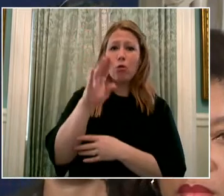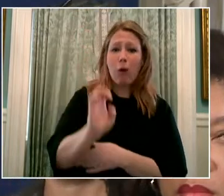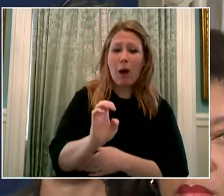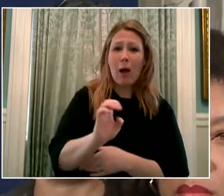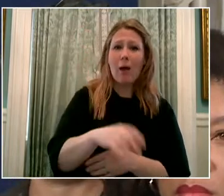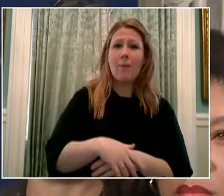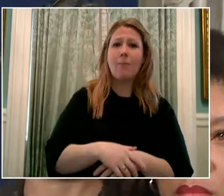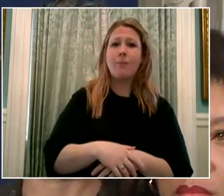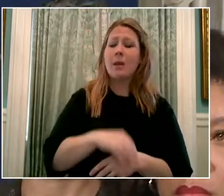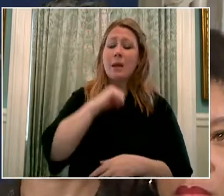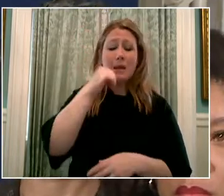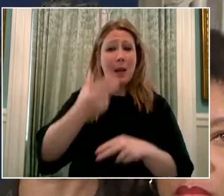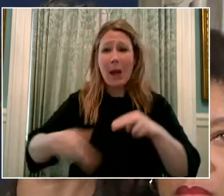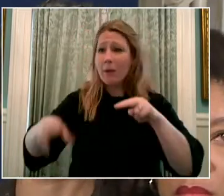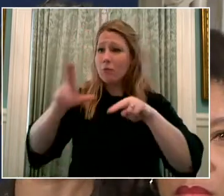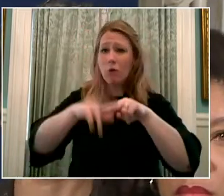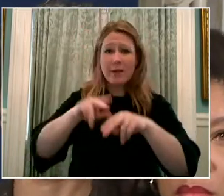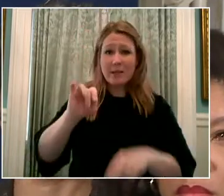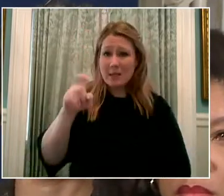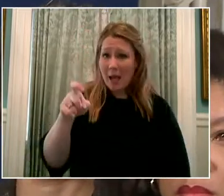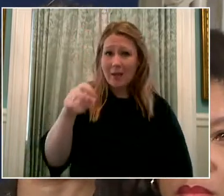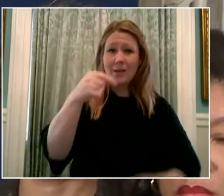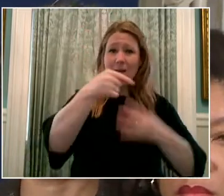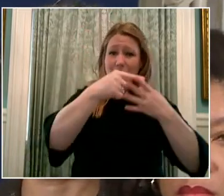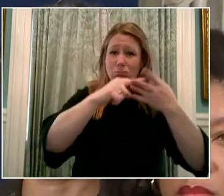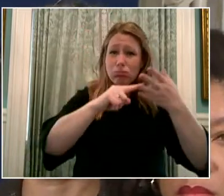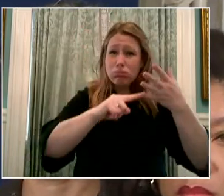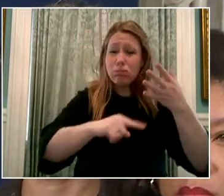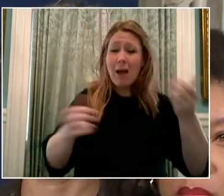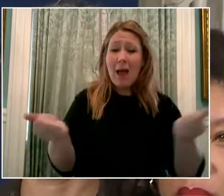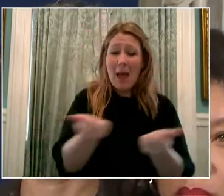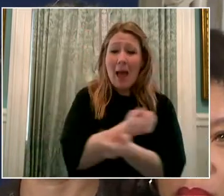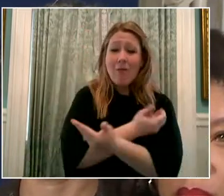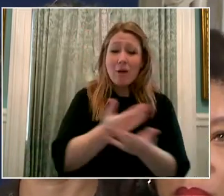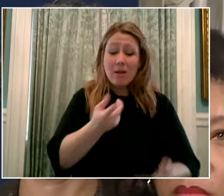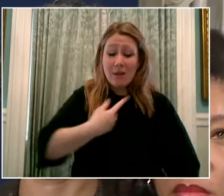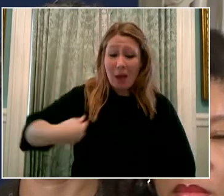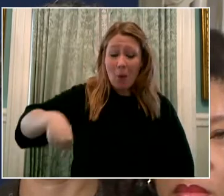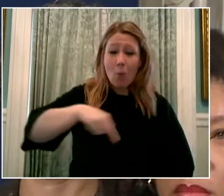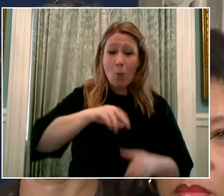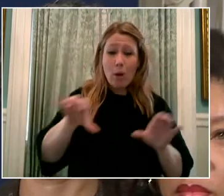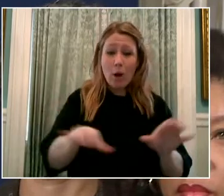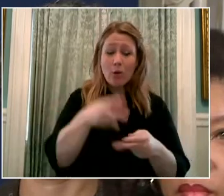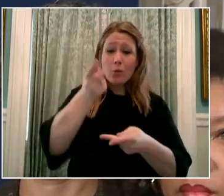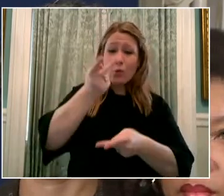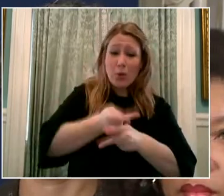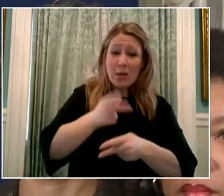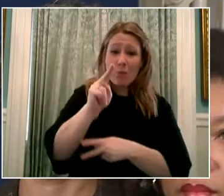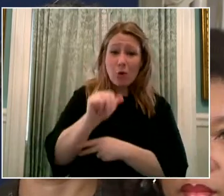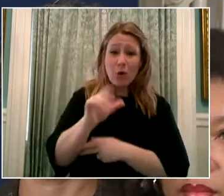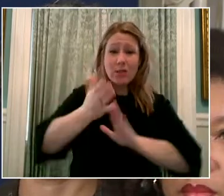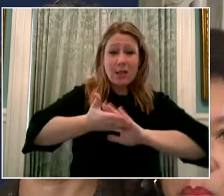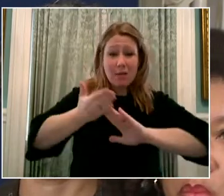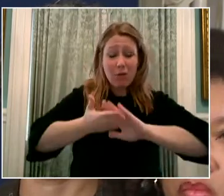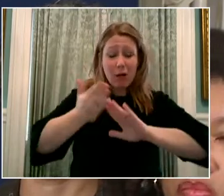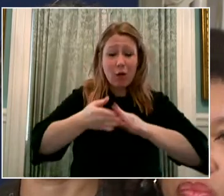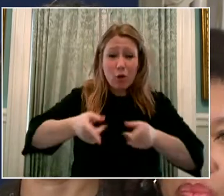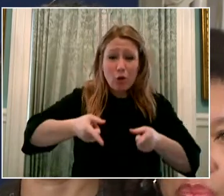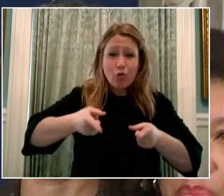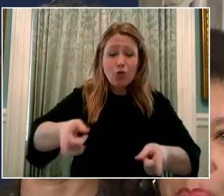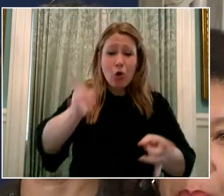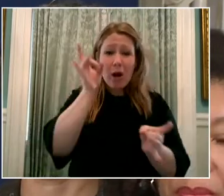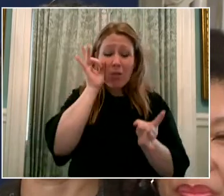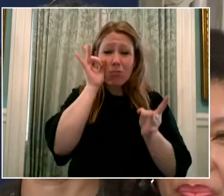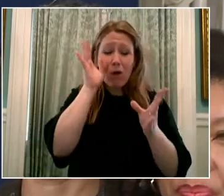raising taxes. All the things that we are doing to keep this city moving forward in the midst of a crisis, in the